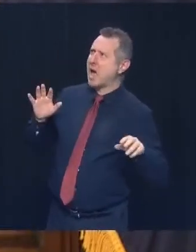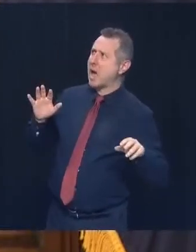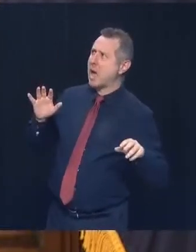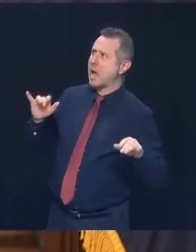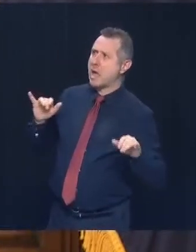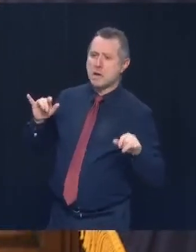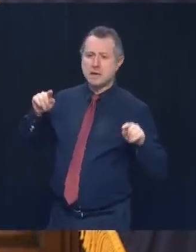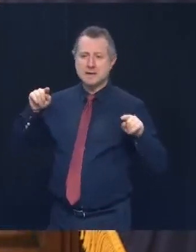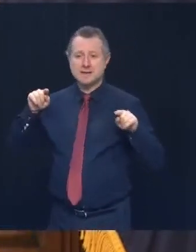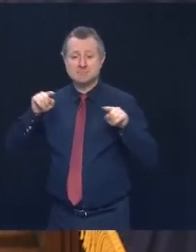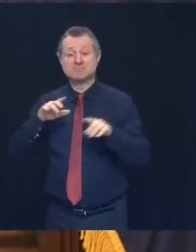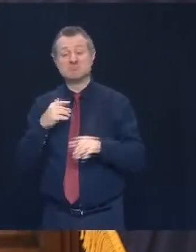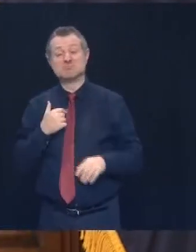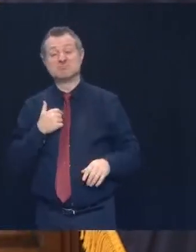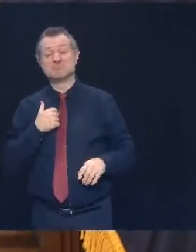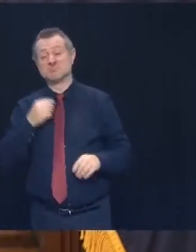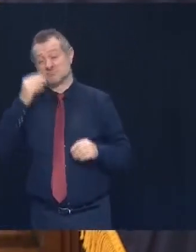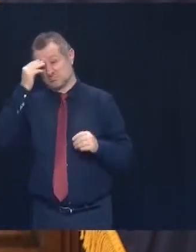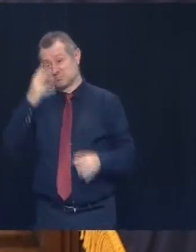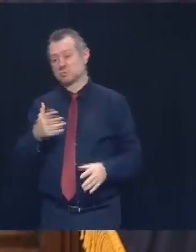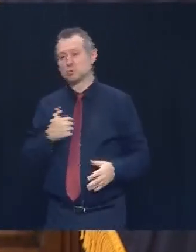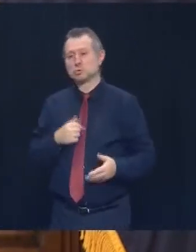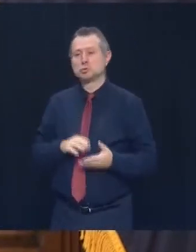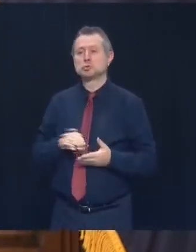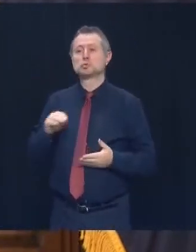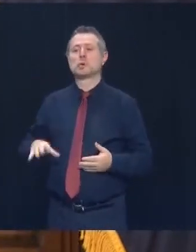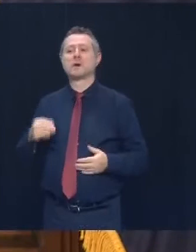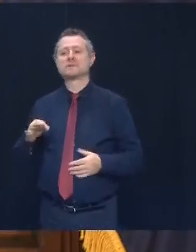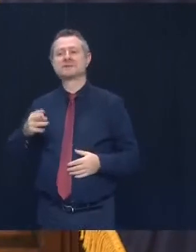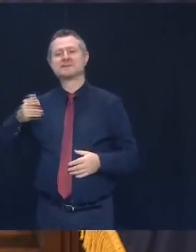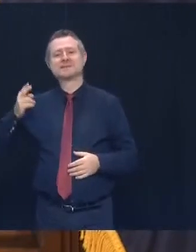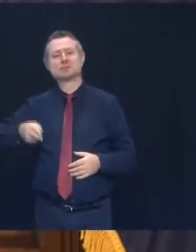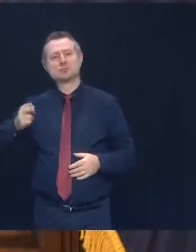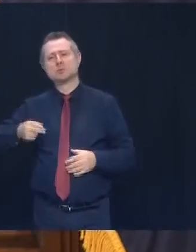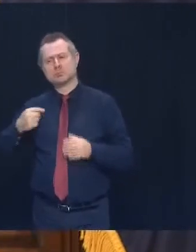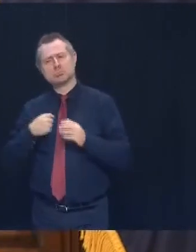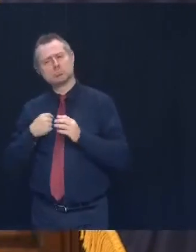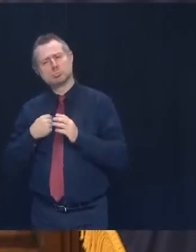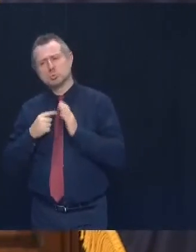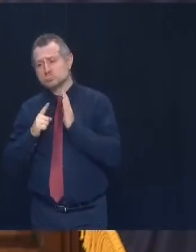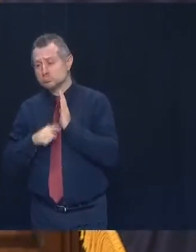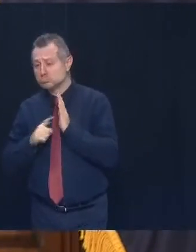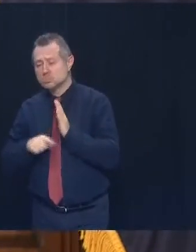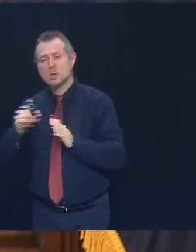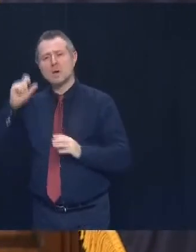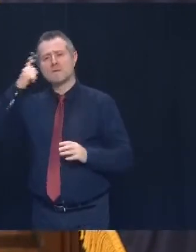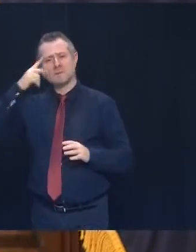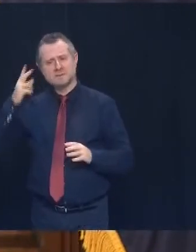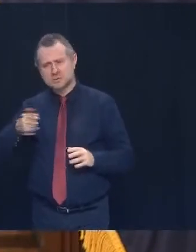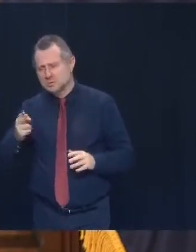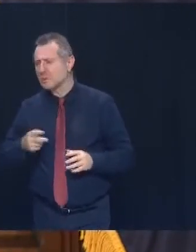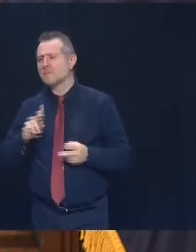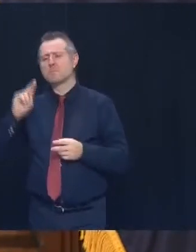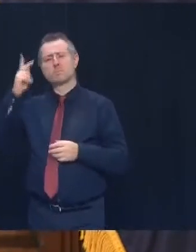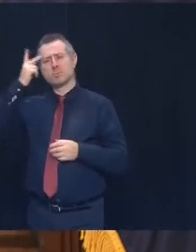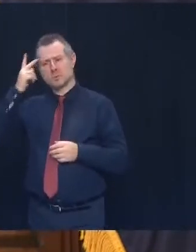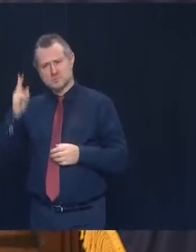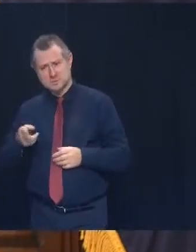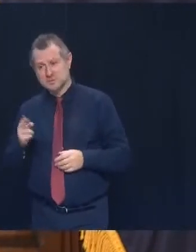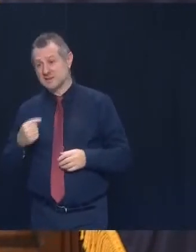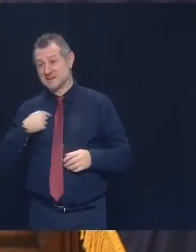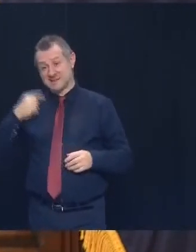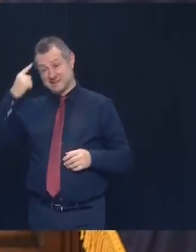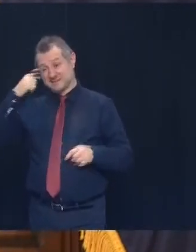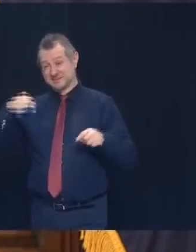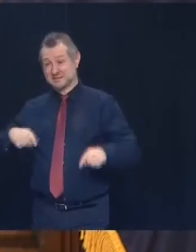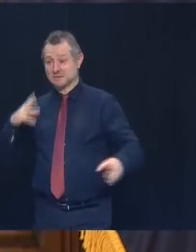a student of history and government history and political history. I think it was one of the most beautiful